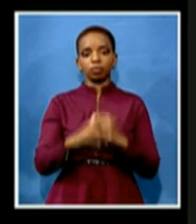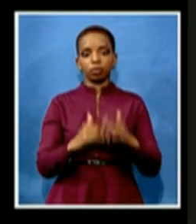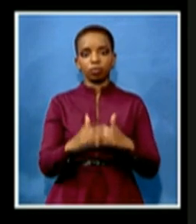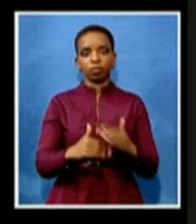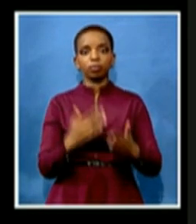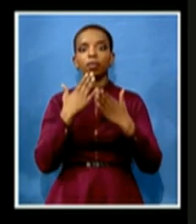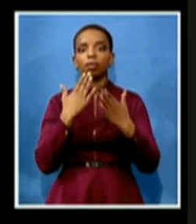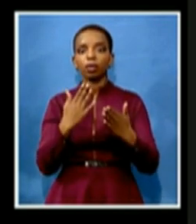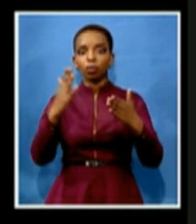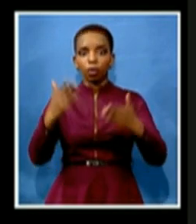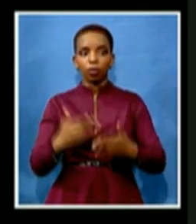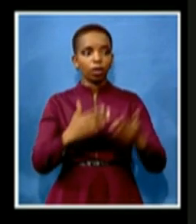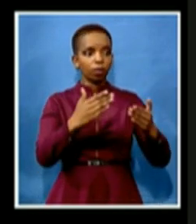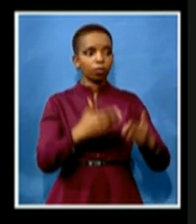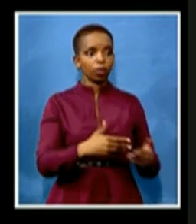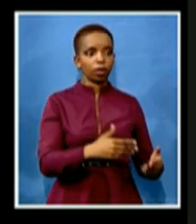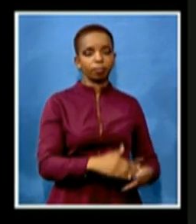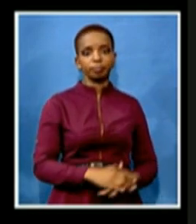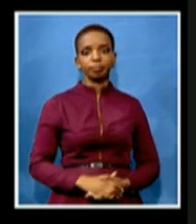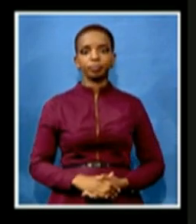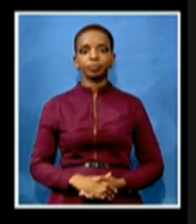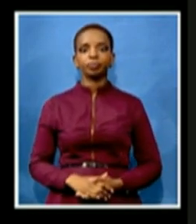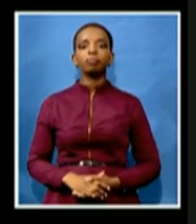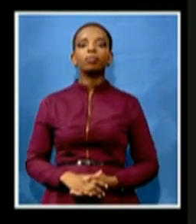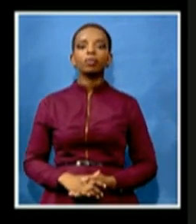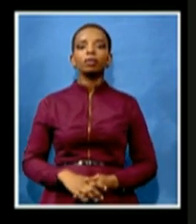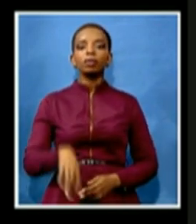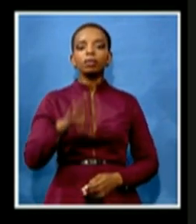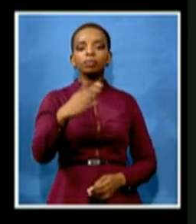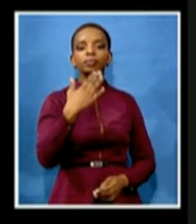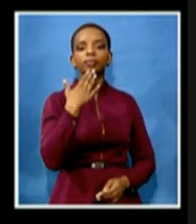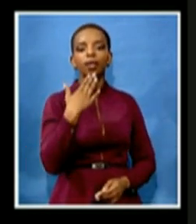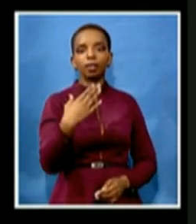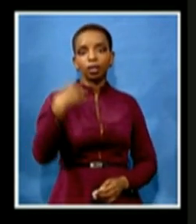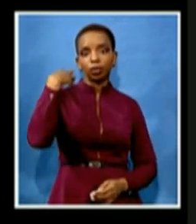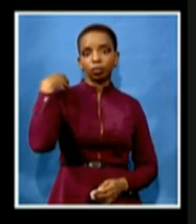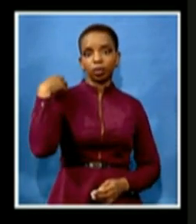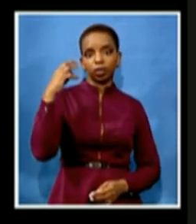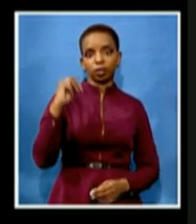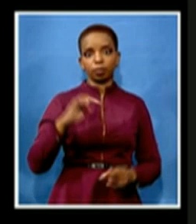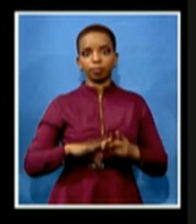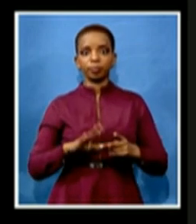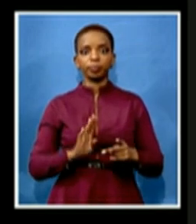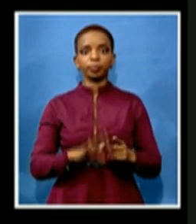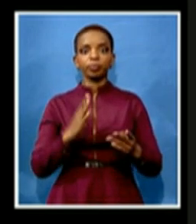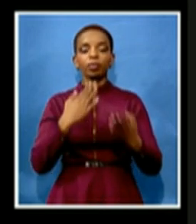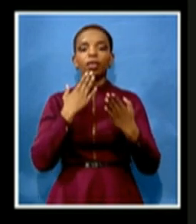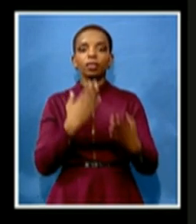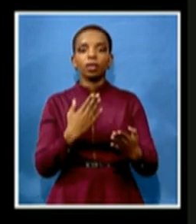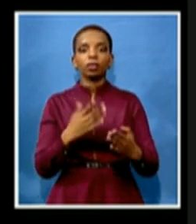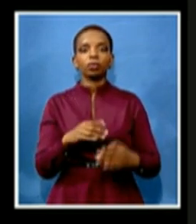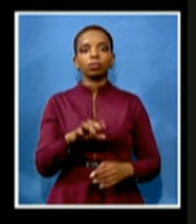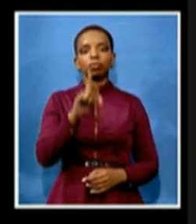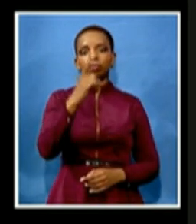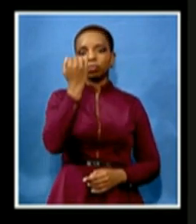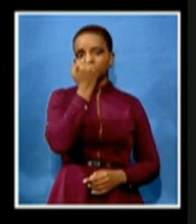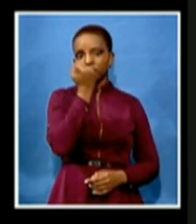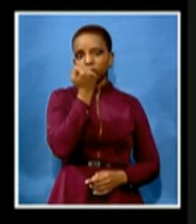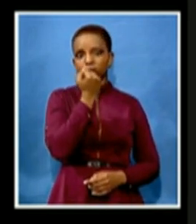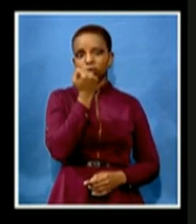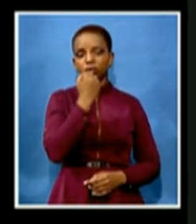you to colleagues for the... Sorry, Anban, your volume is a bit low. I think you should get